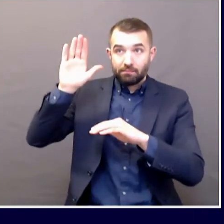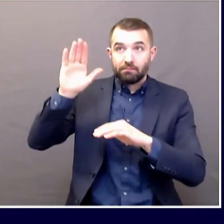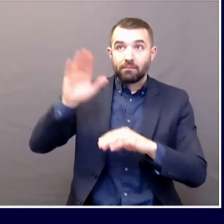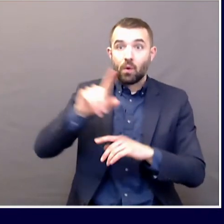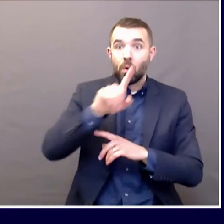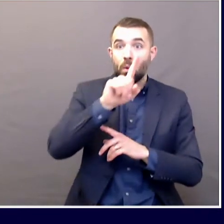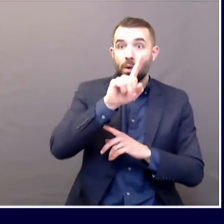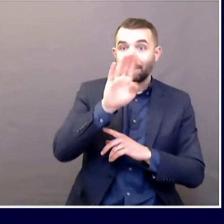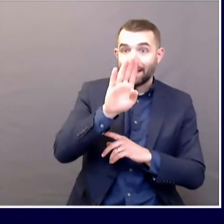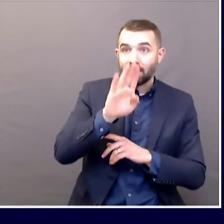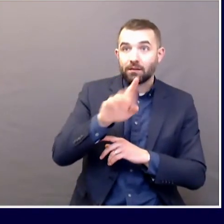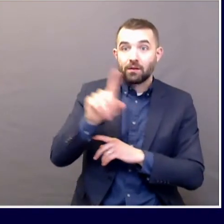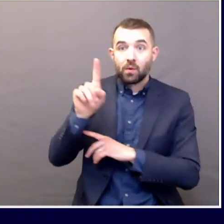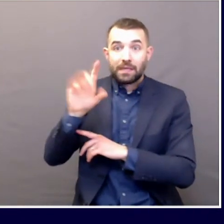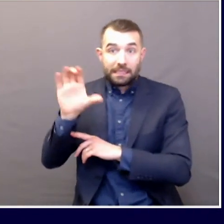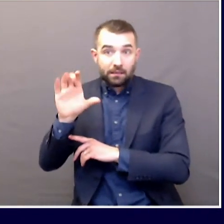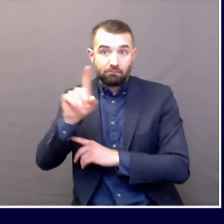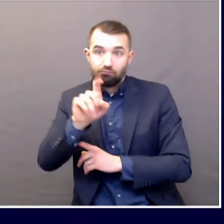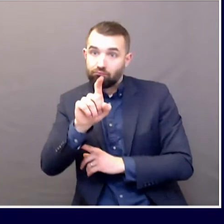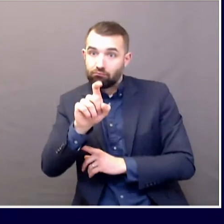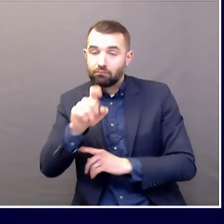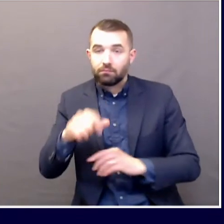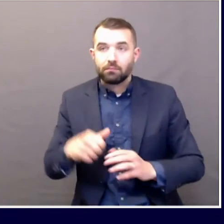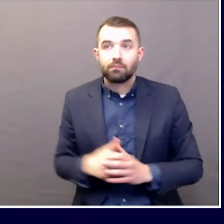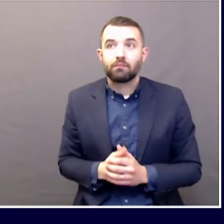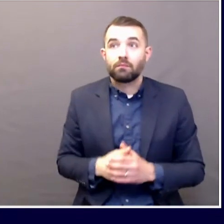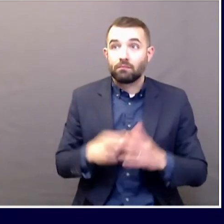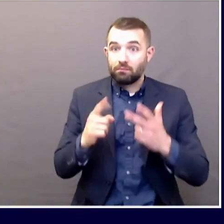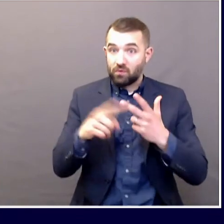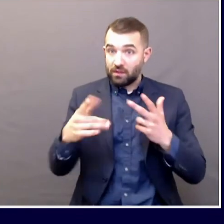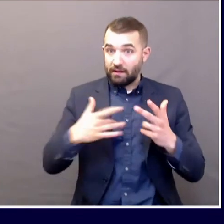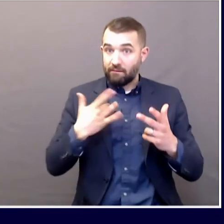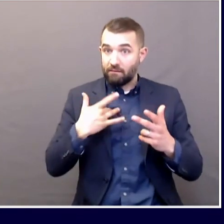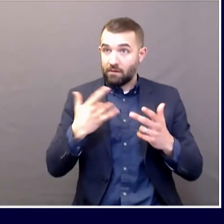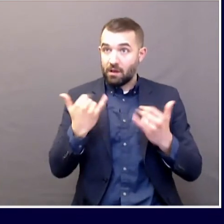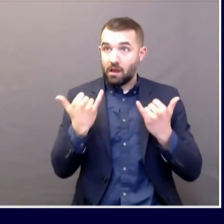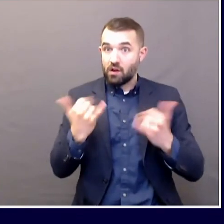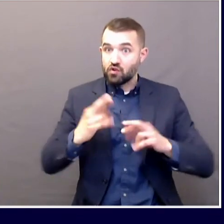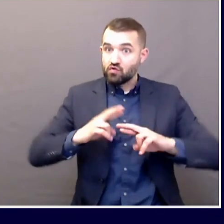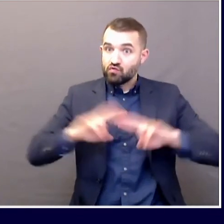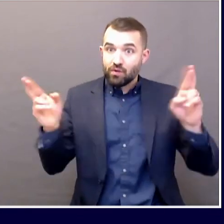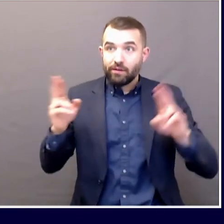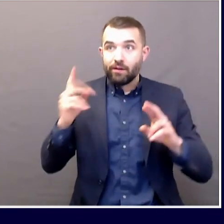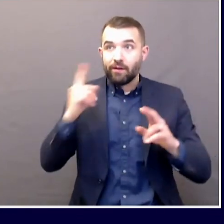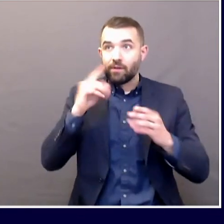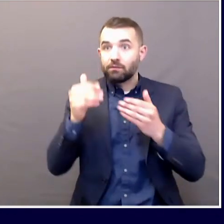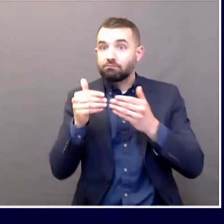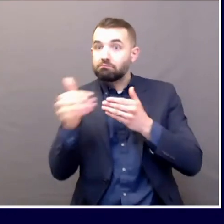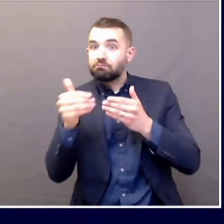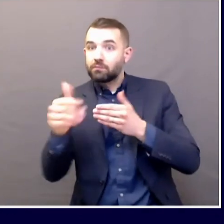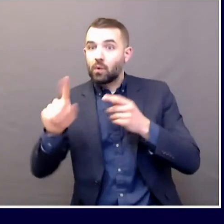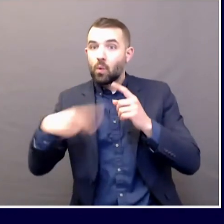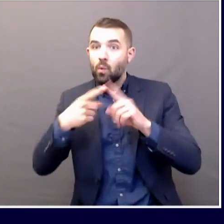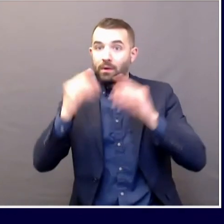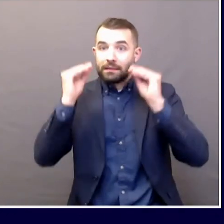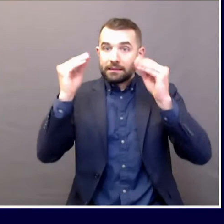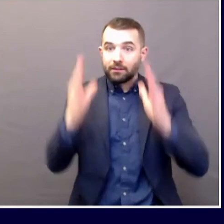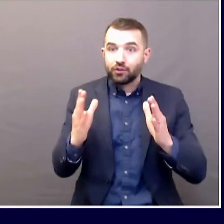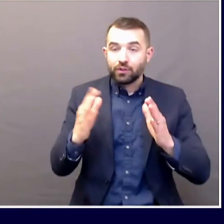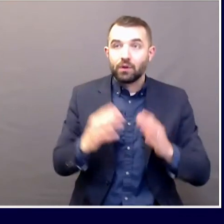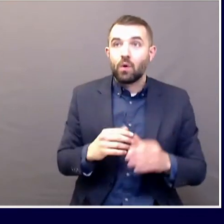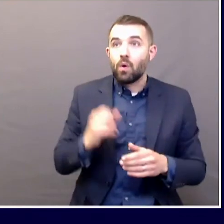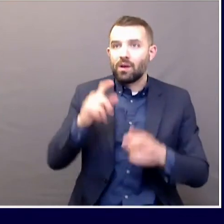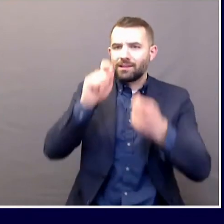for example, this is when teachers will get vaccinated, or this is when people with certain medical conditions can get vaccinated?